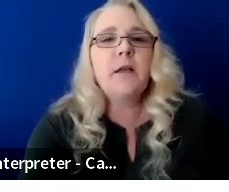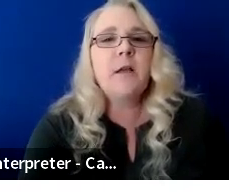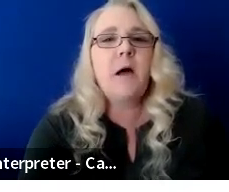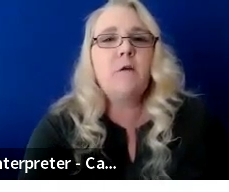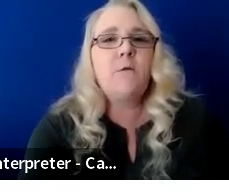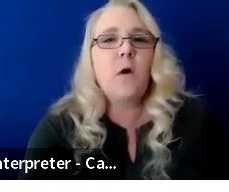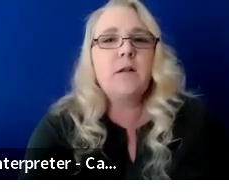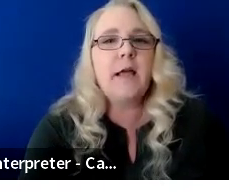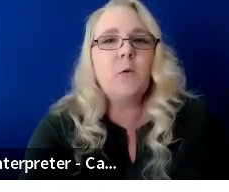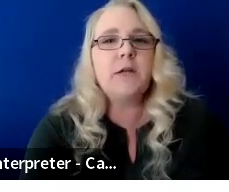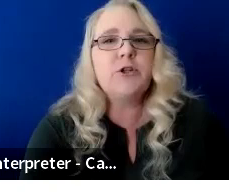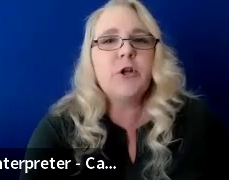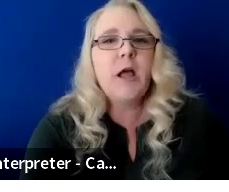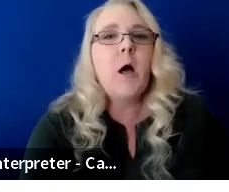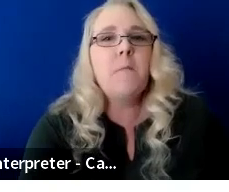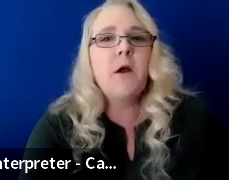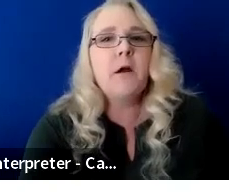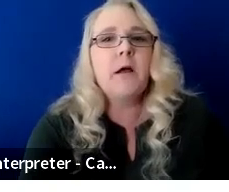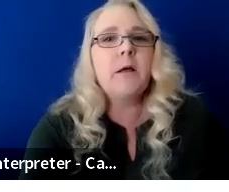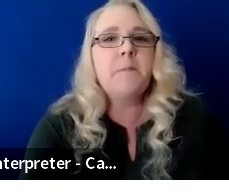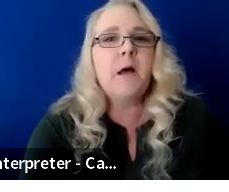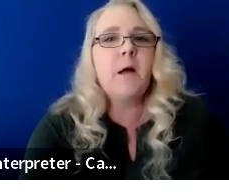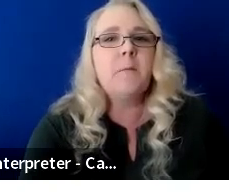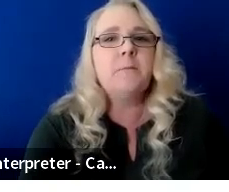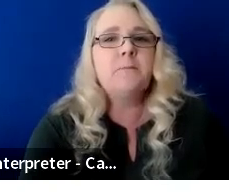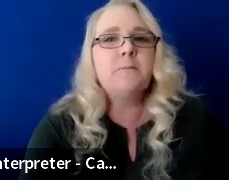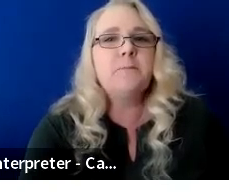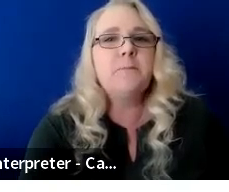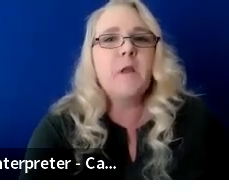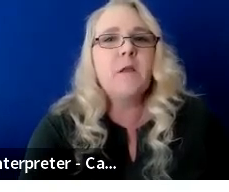So talking about a foreign language, America,